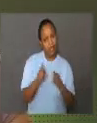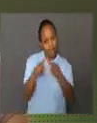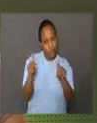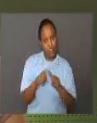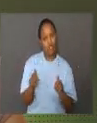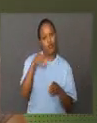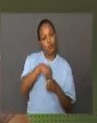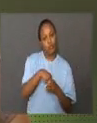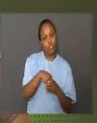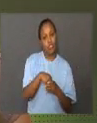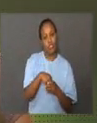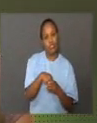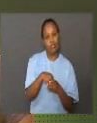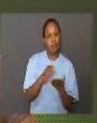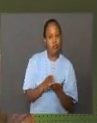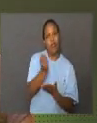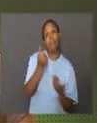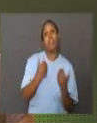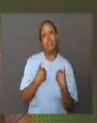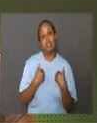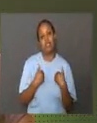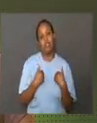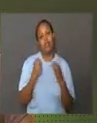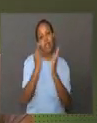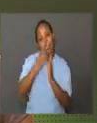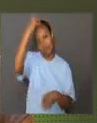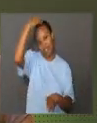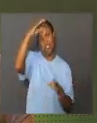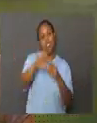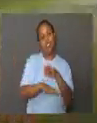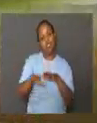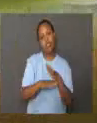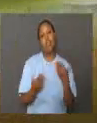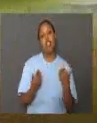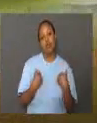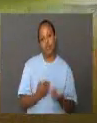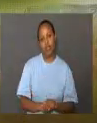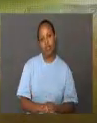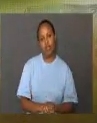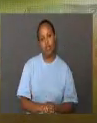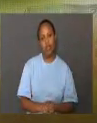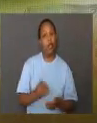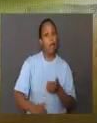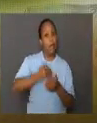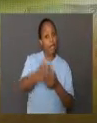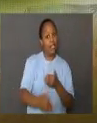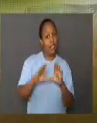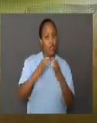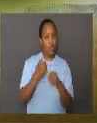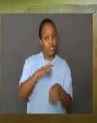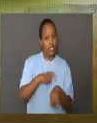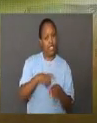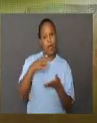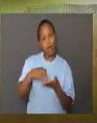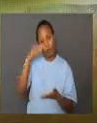diversity while enjoying the rights we have under the Constitution. In our next lesson, we